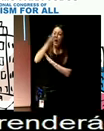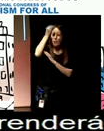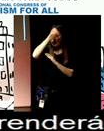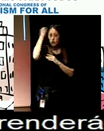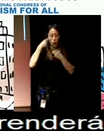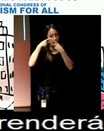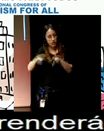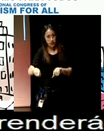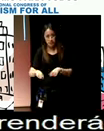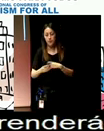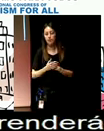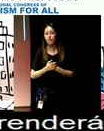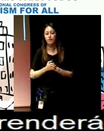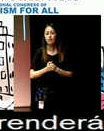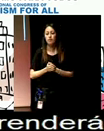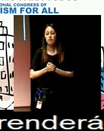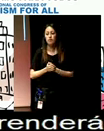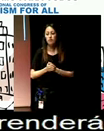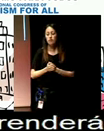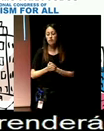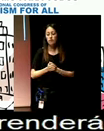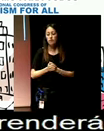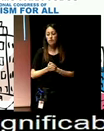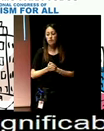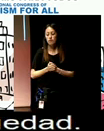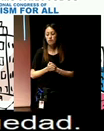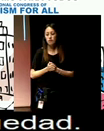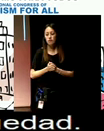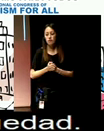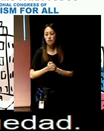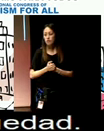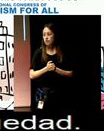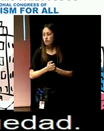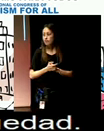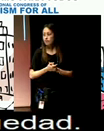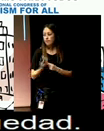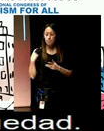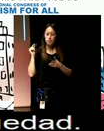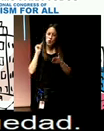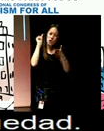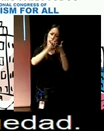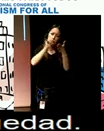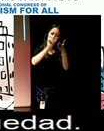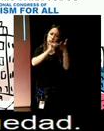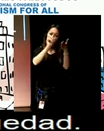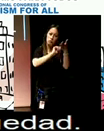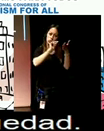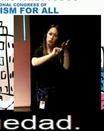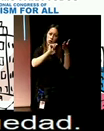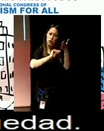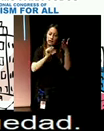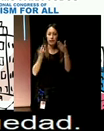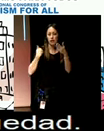That's the a scripture that was made later on in the 3rd, 4th century.